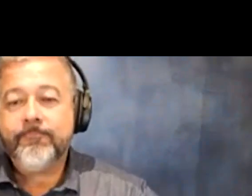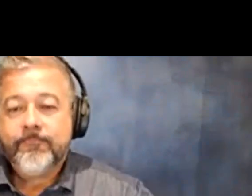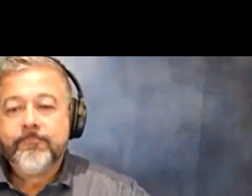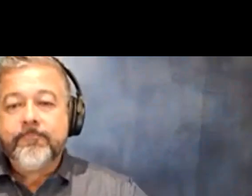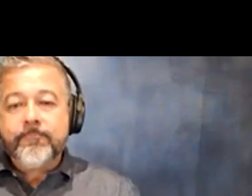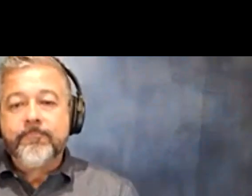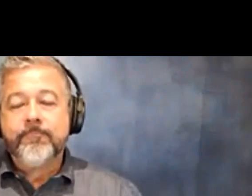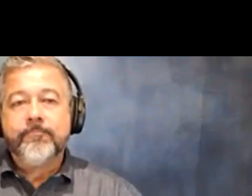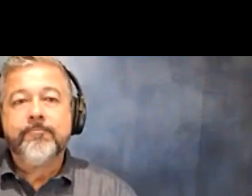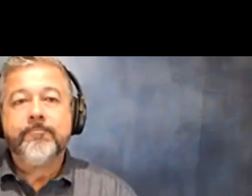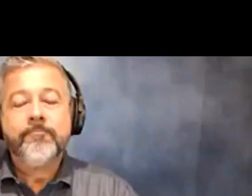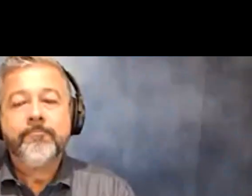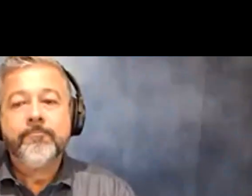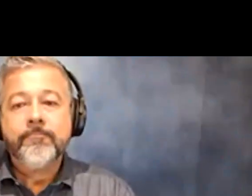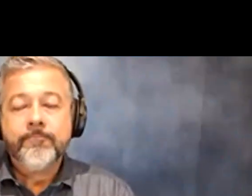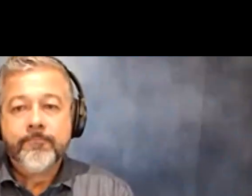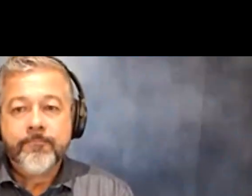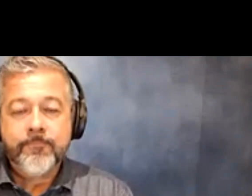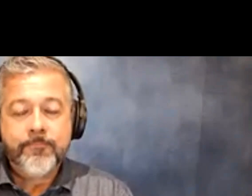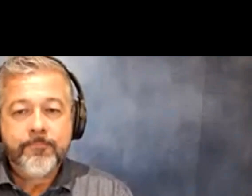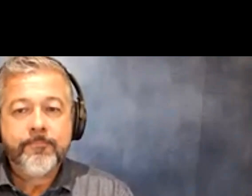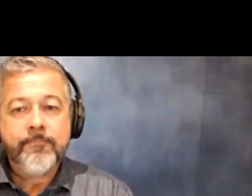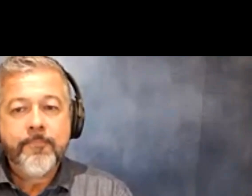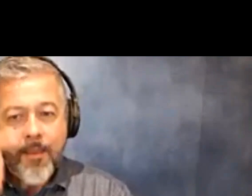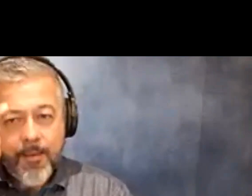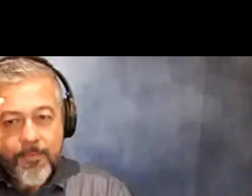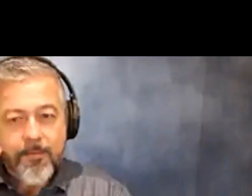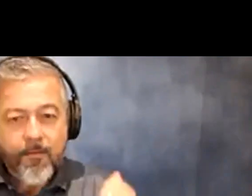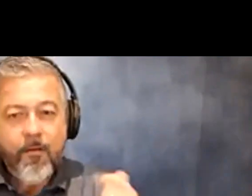So I think we have everybody back from the break.